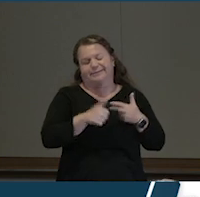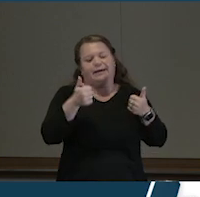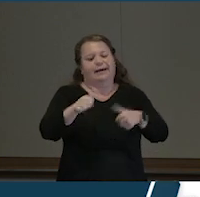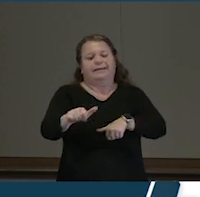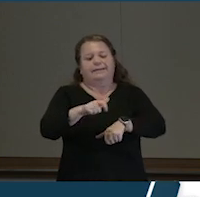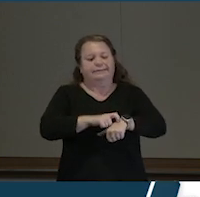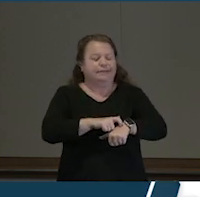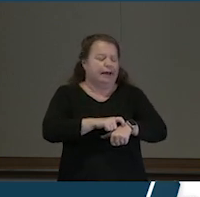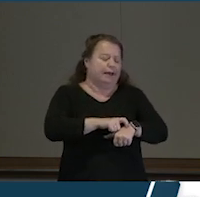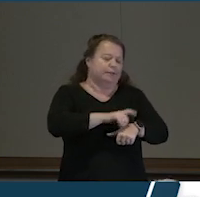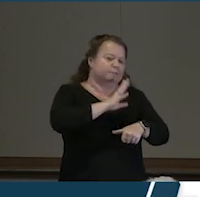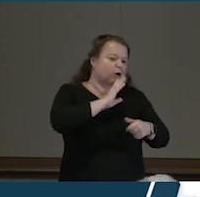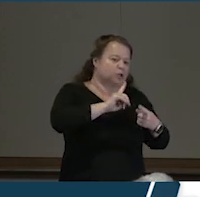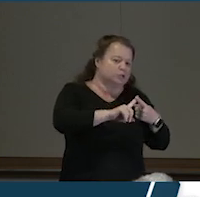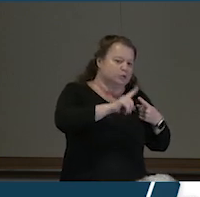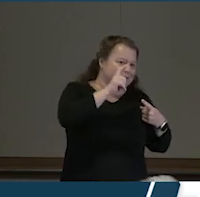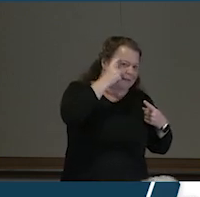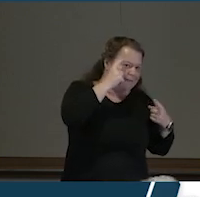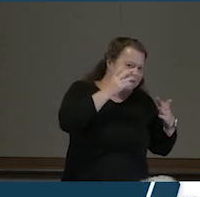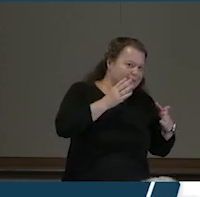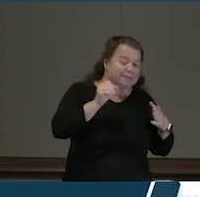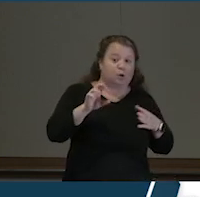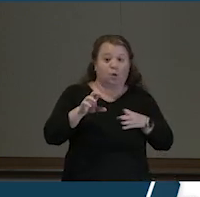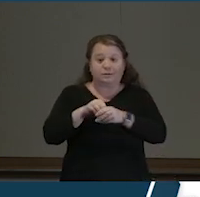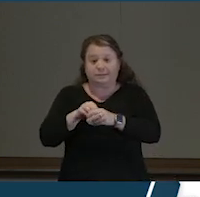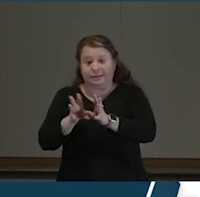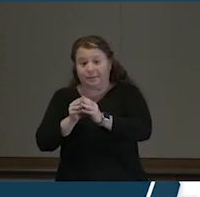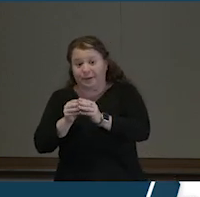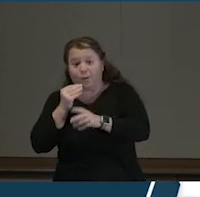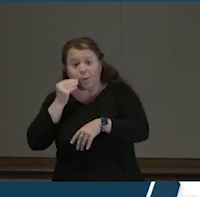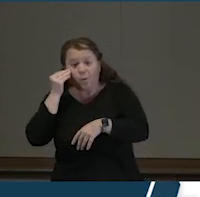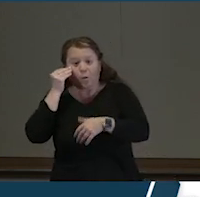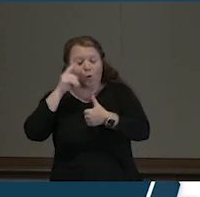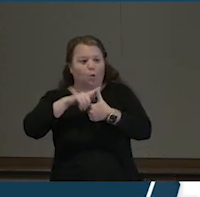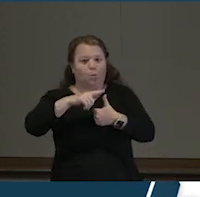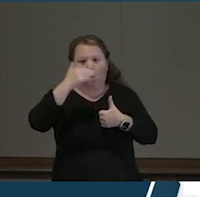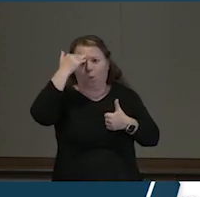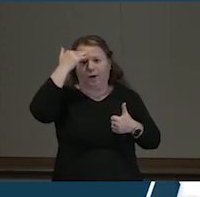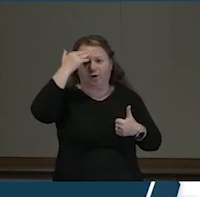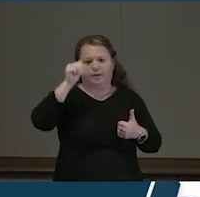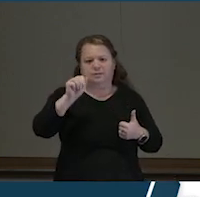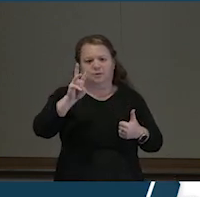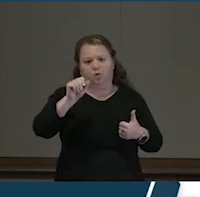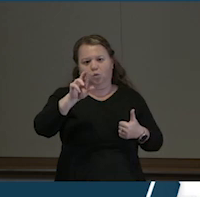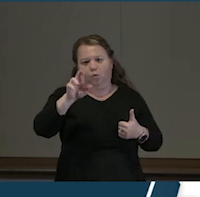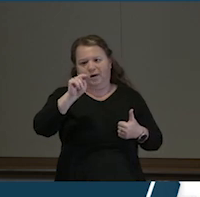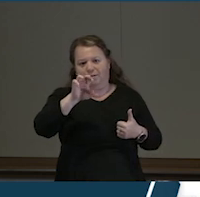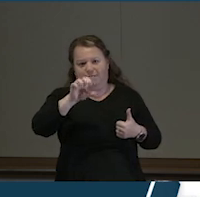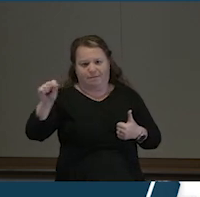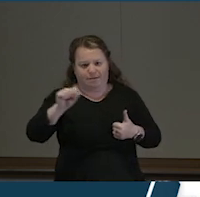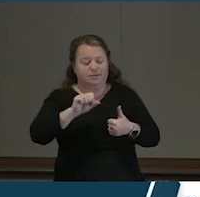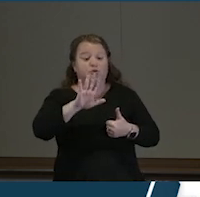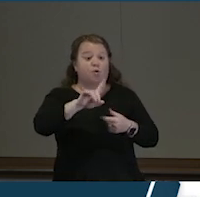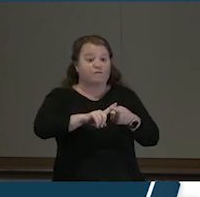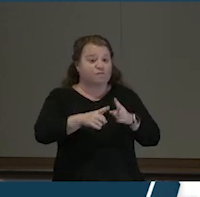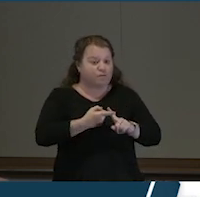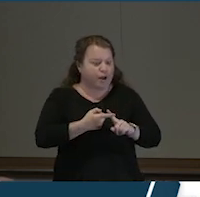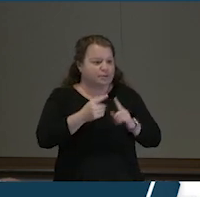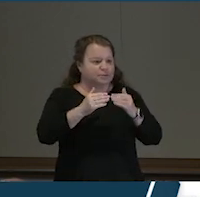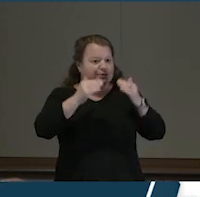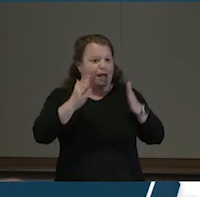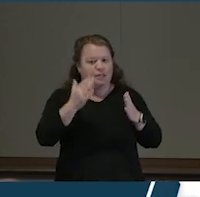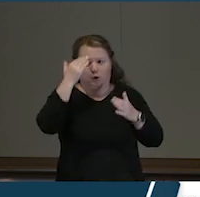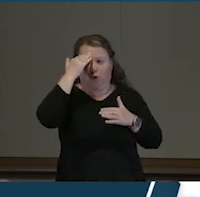at a meeting at home, but awareness. Your friends, your families, your colleagues, so being aware of